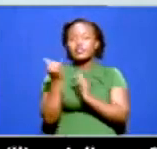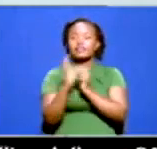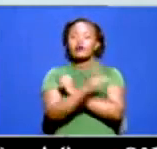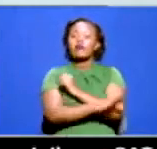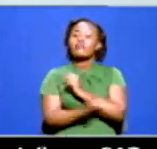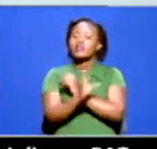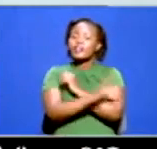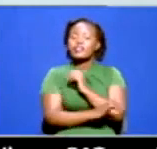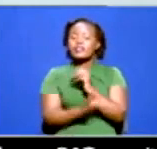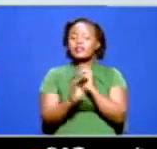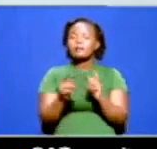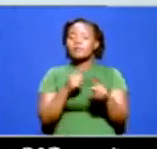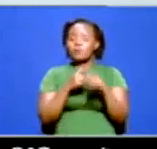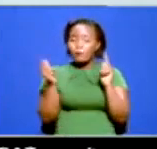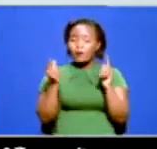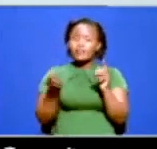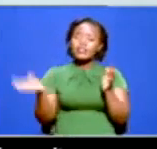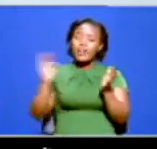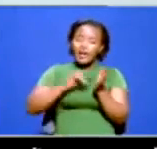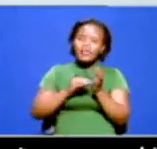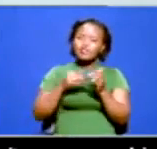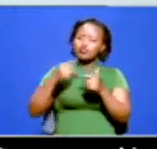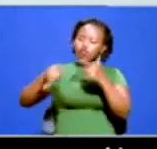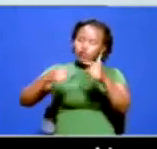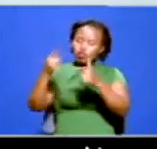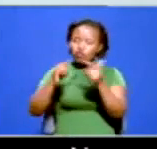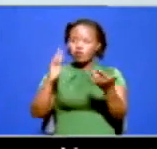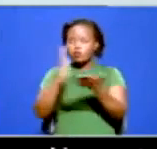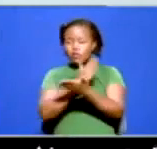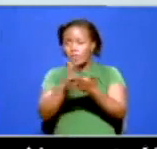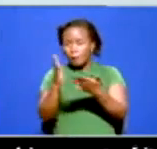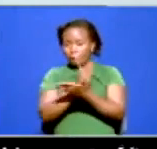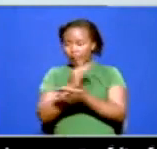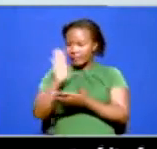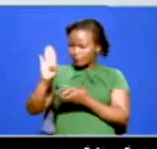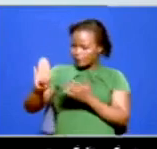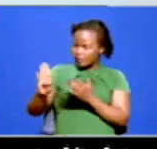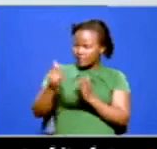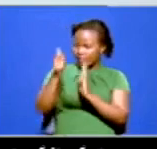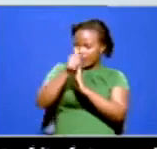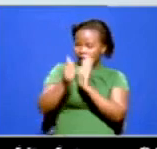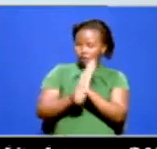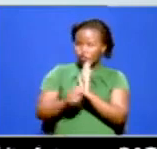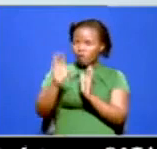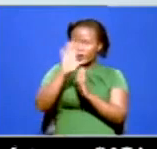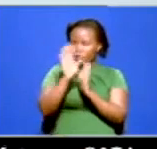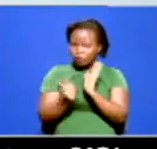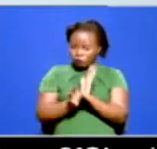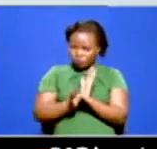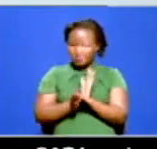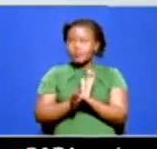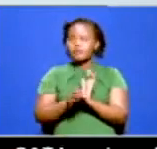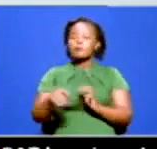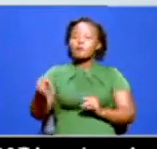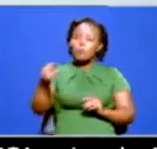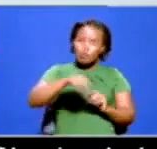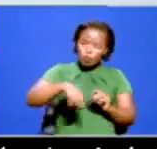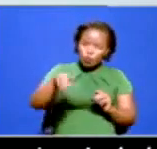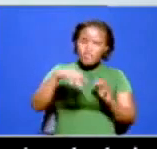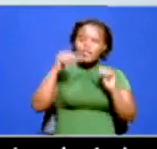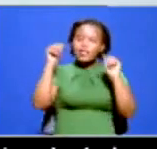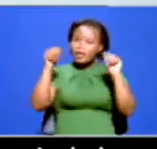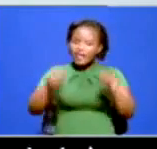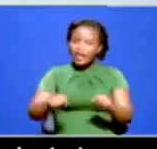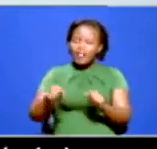goes further to say, under Part B of that particular article, that we shall assist and